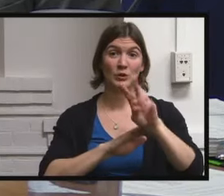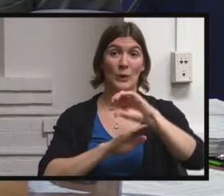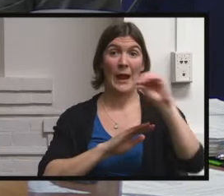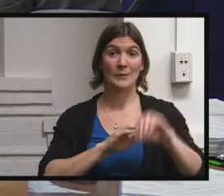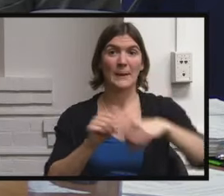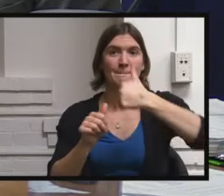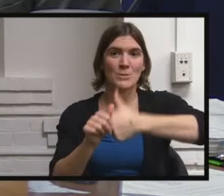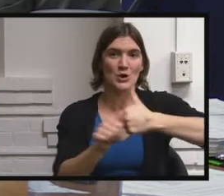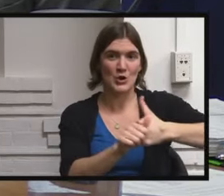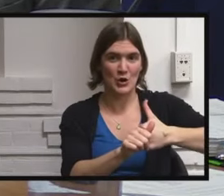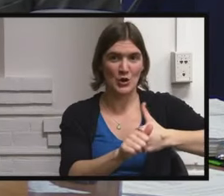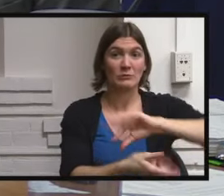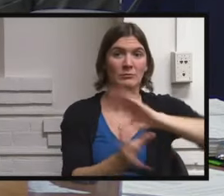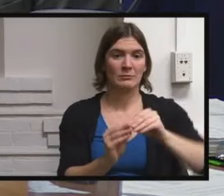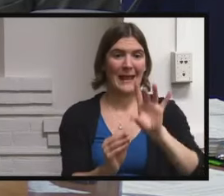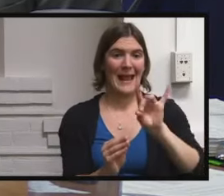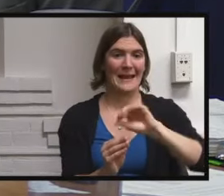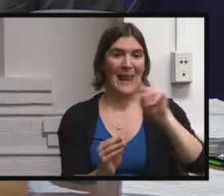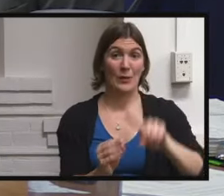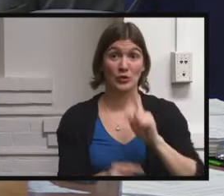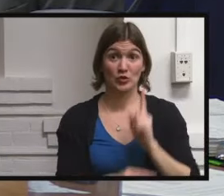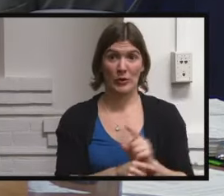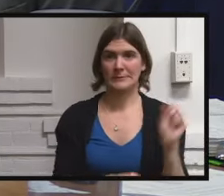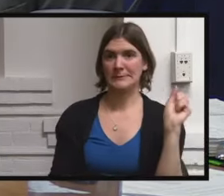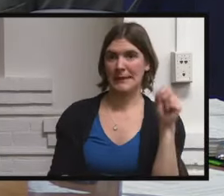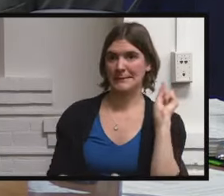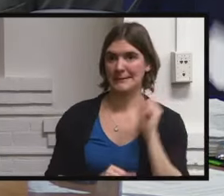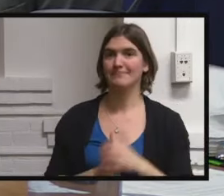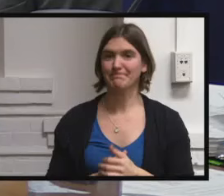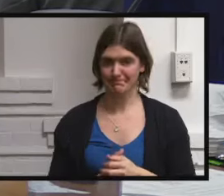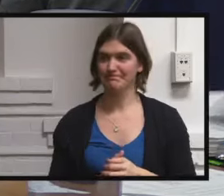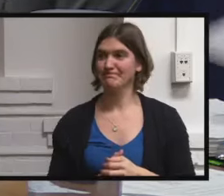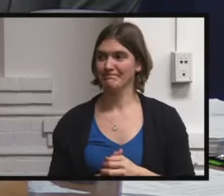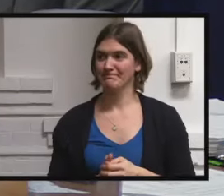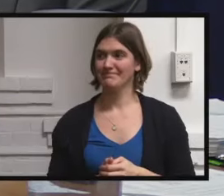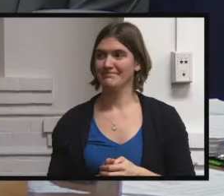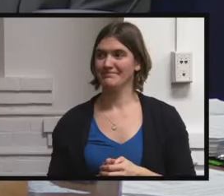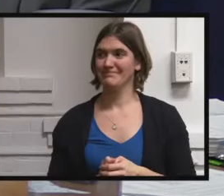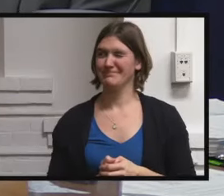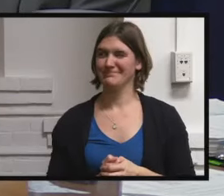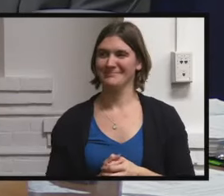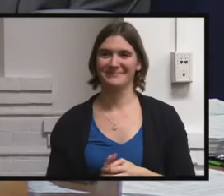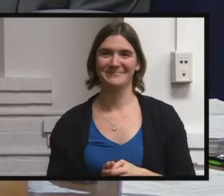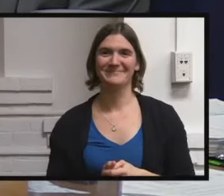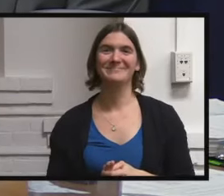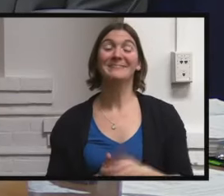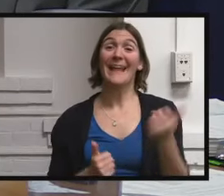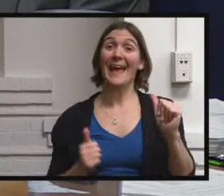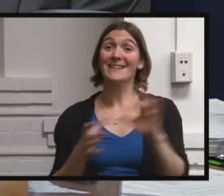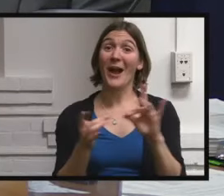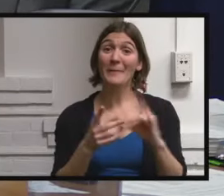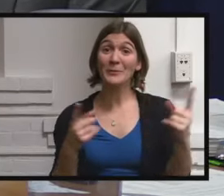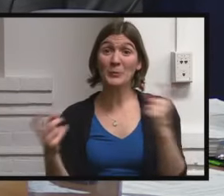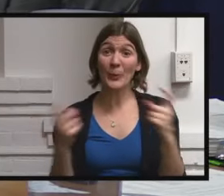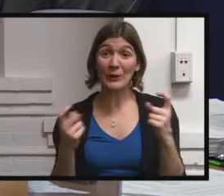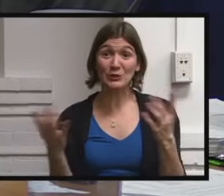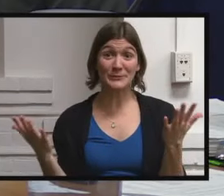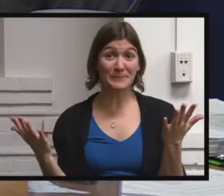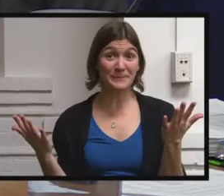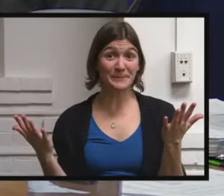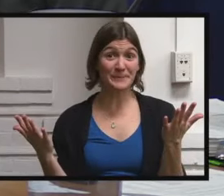product, 8 ounces total. Correct. Any questions or comments from anybody on the board or anybody who's in